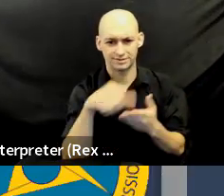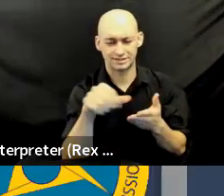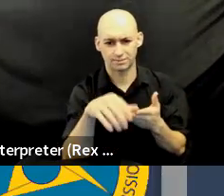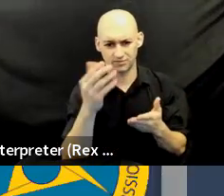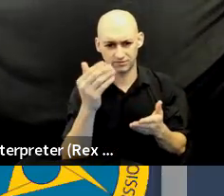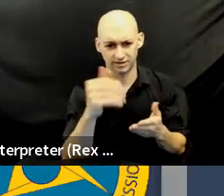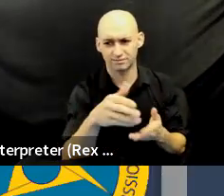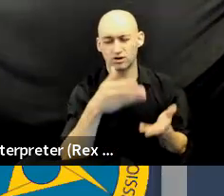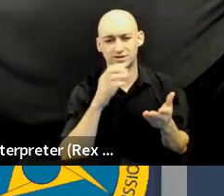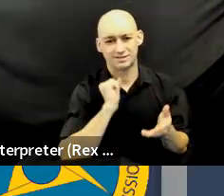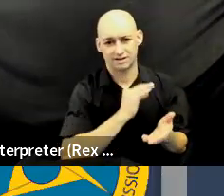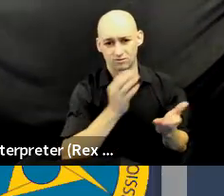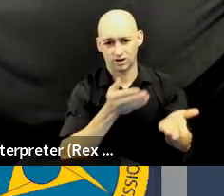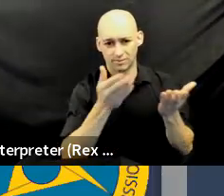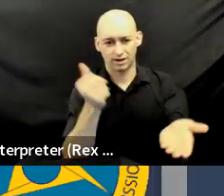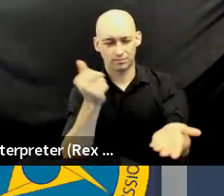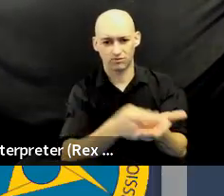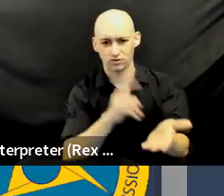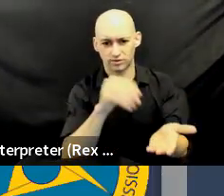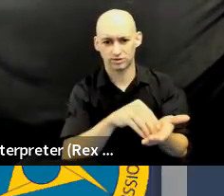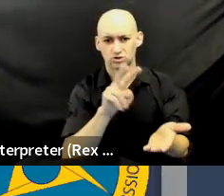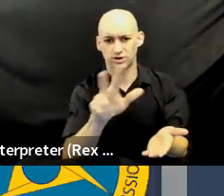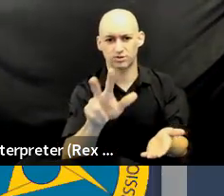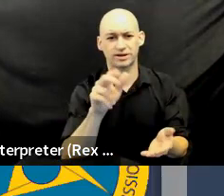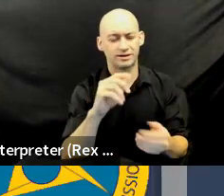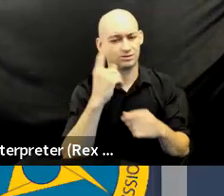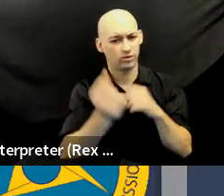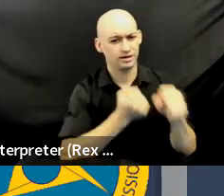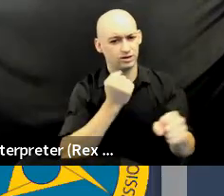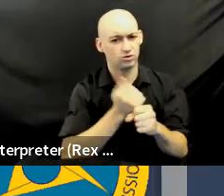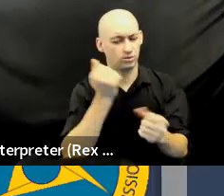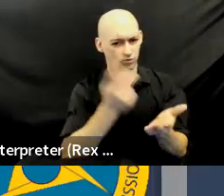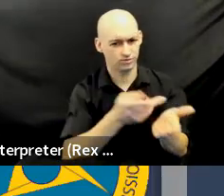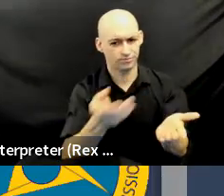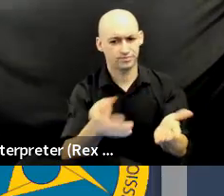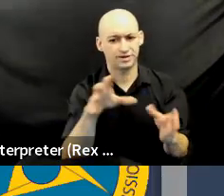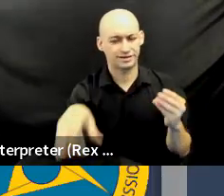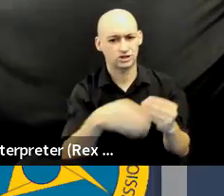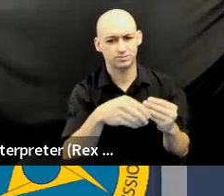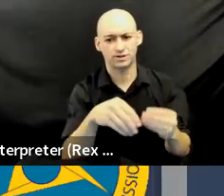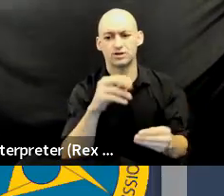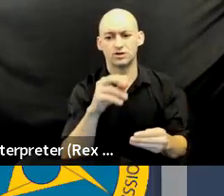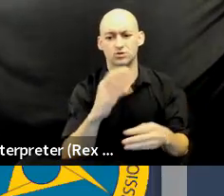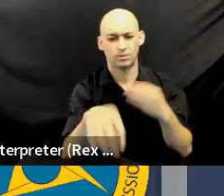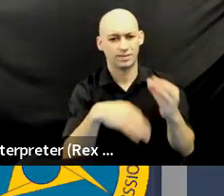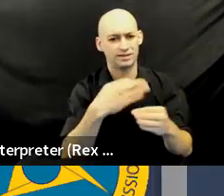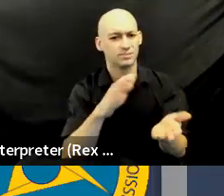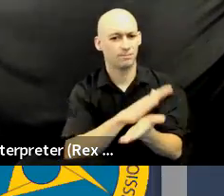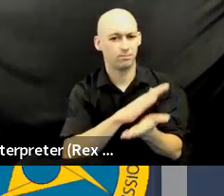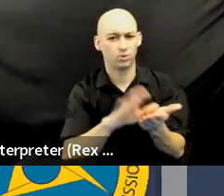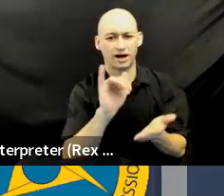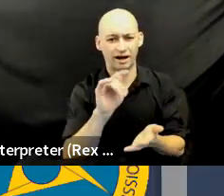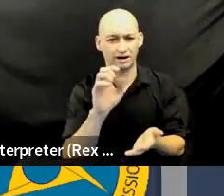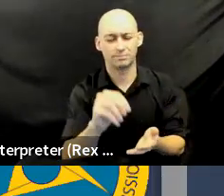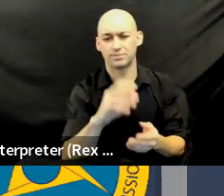recommends approving the 2023 annual report to the legislature as summarized in the attachment to the yellow replacement book item. The annual